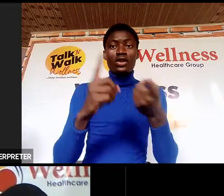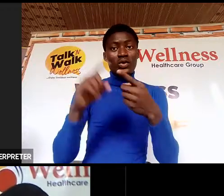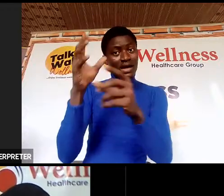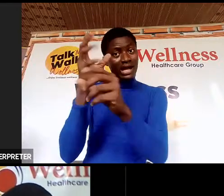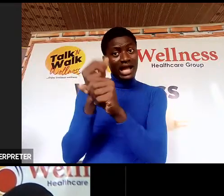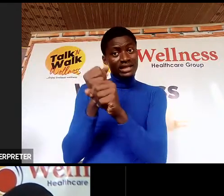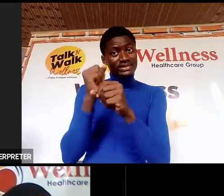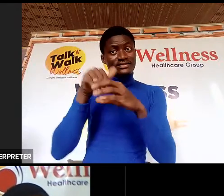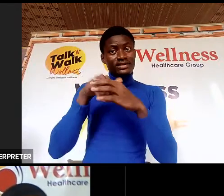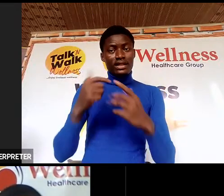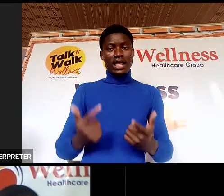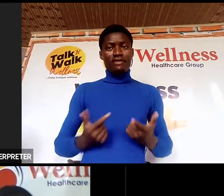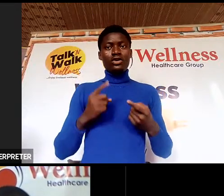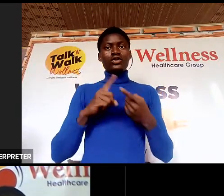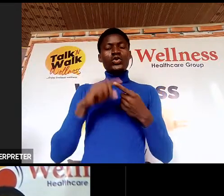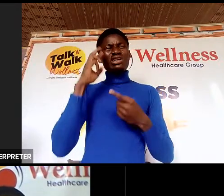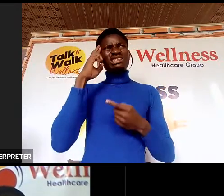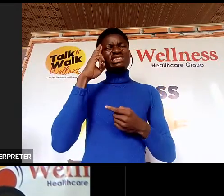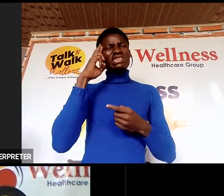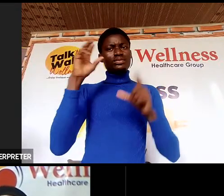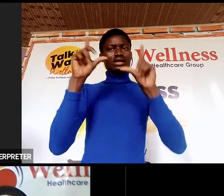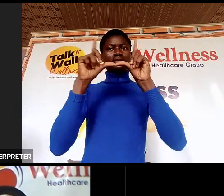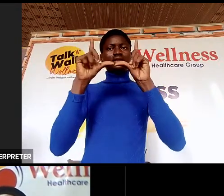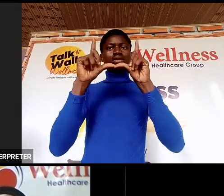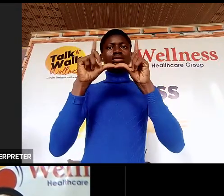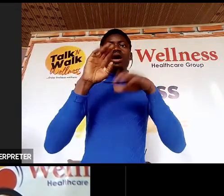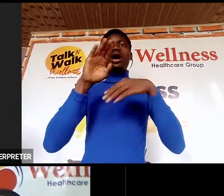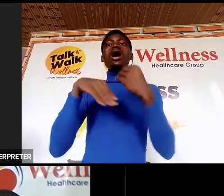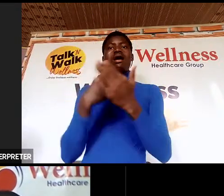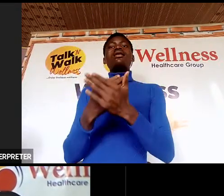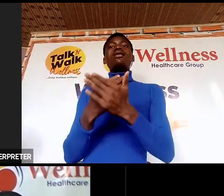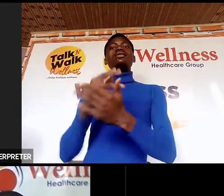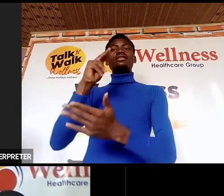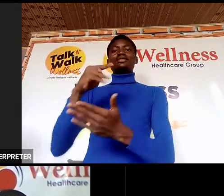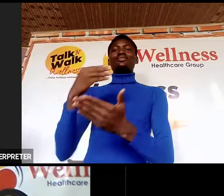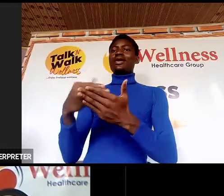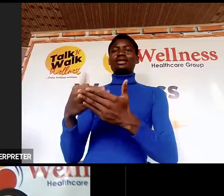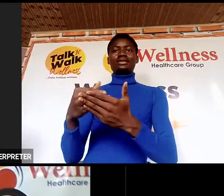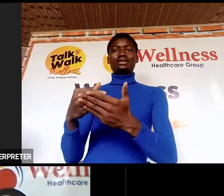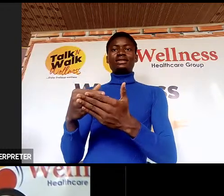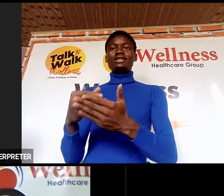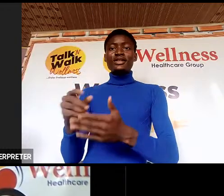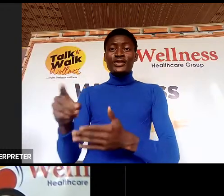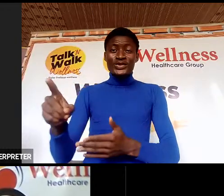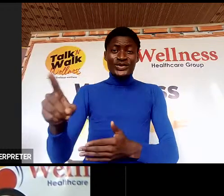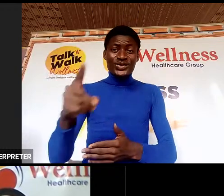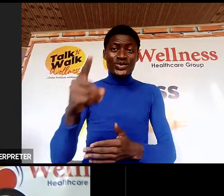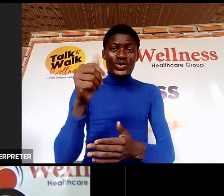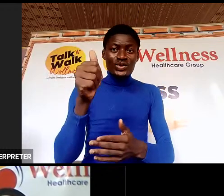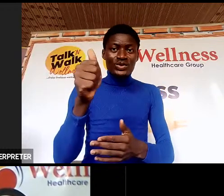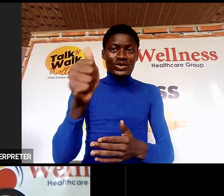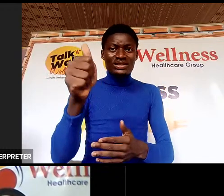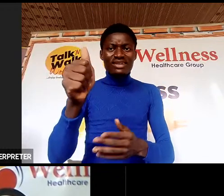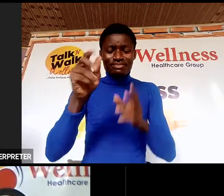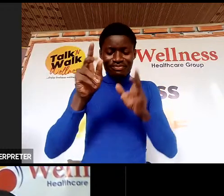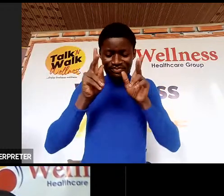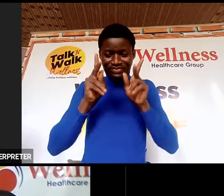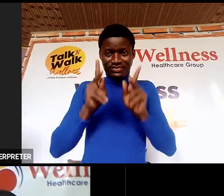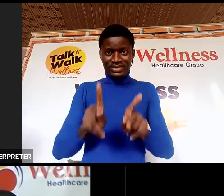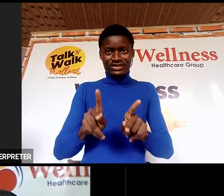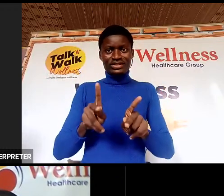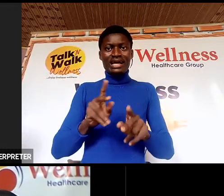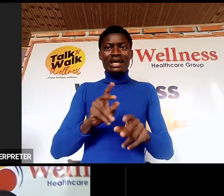money. If it's your own personal development, if it's development for your wife or your children or your